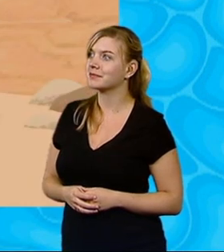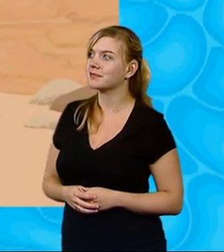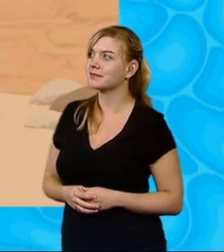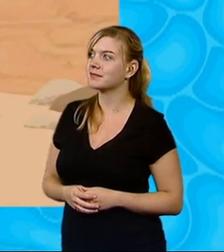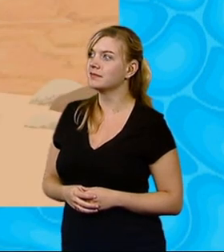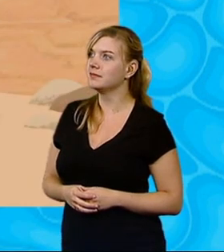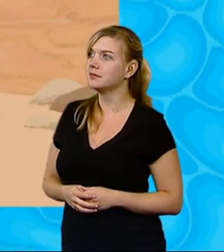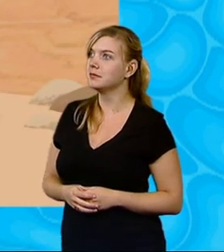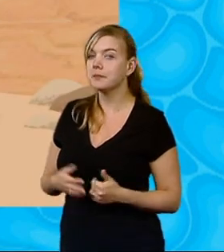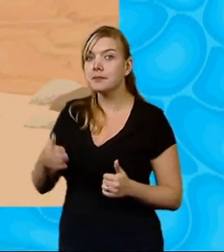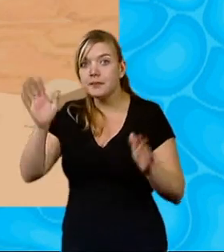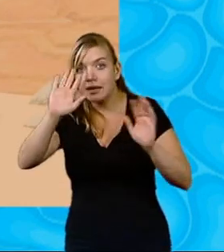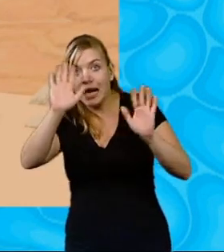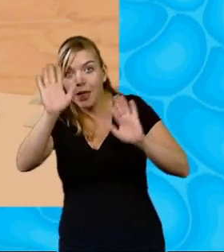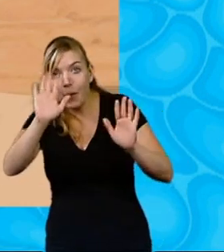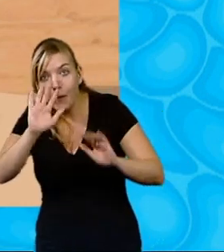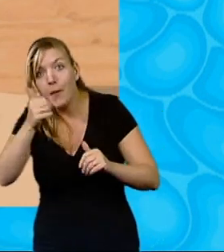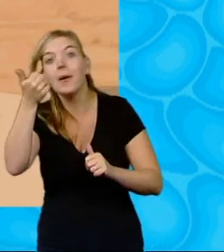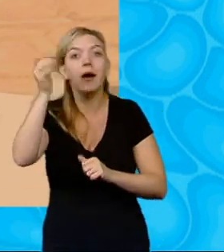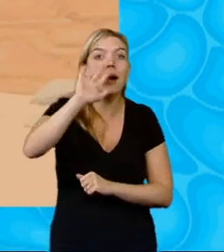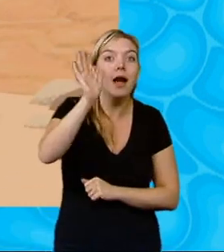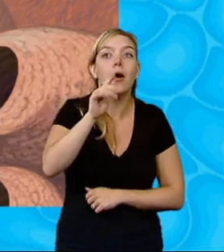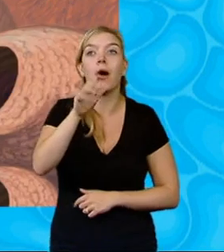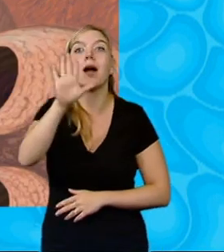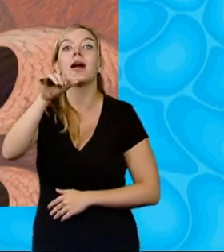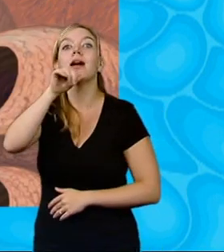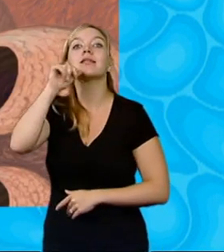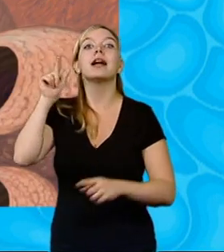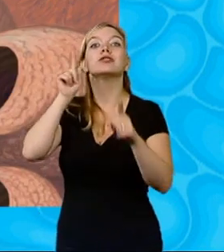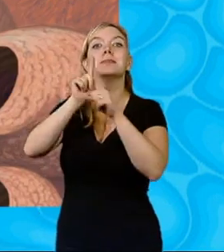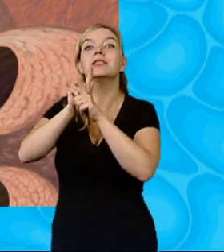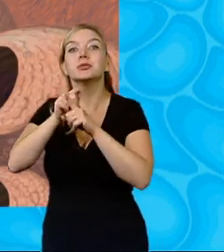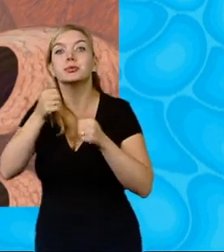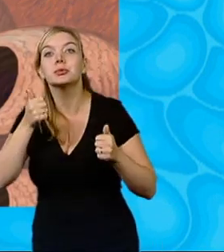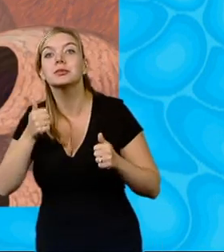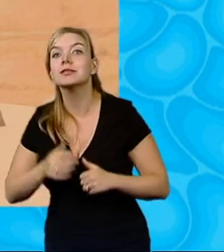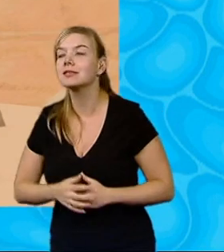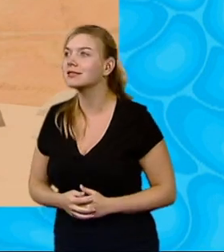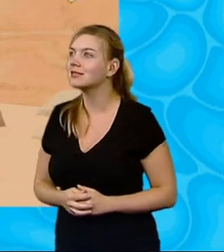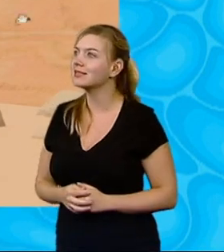Hello there. Hello there. Hi. Nice to meet you.